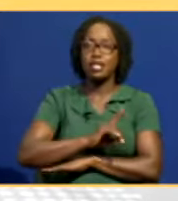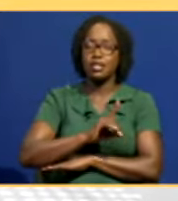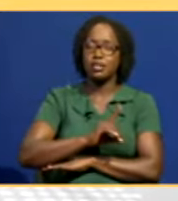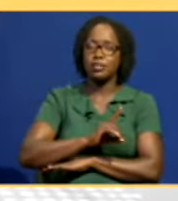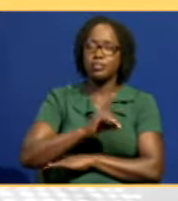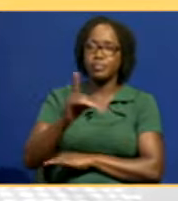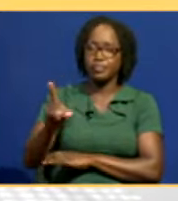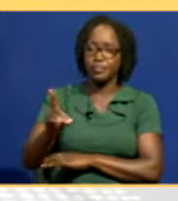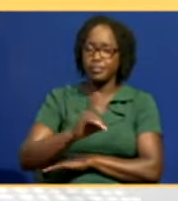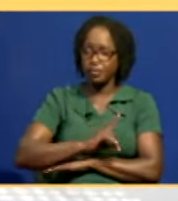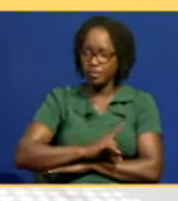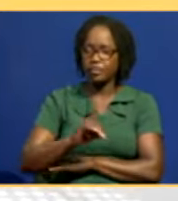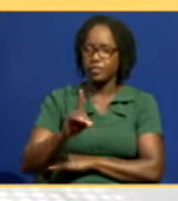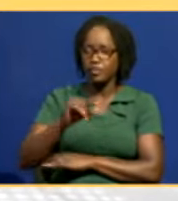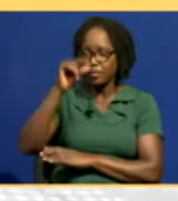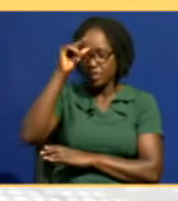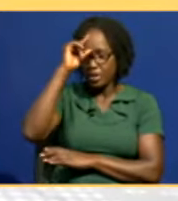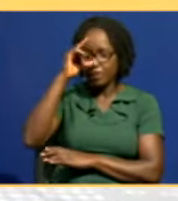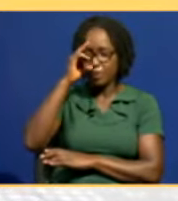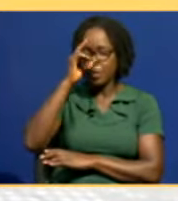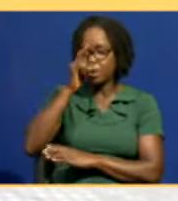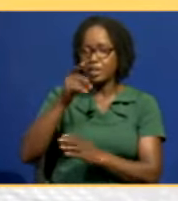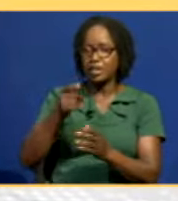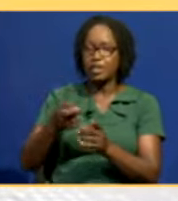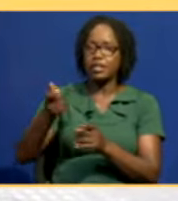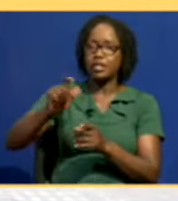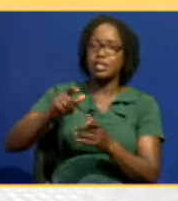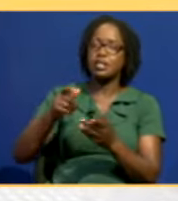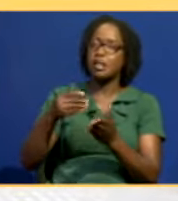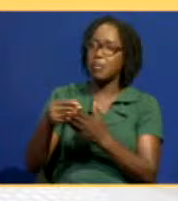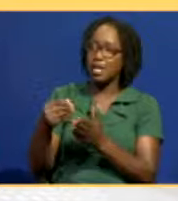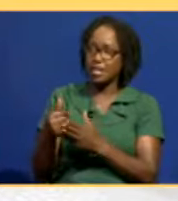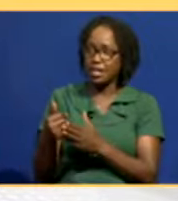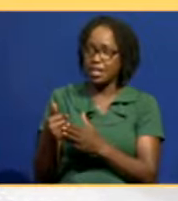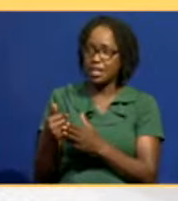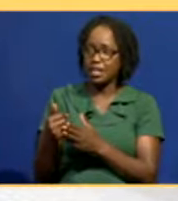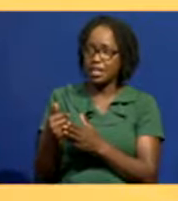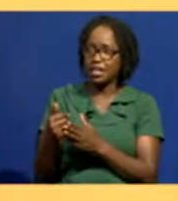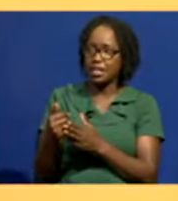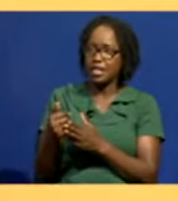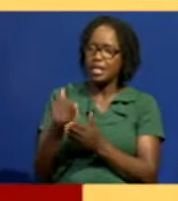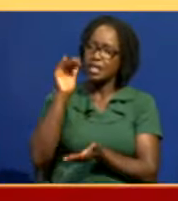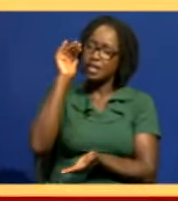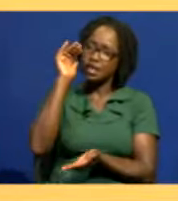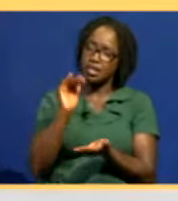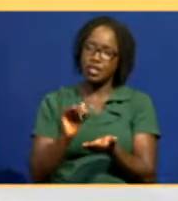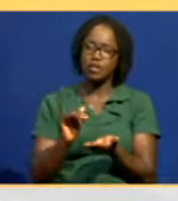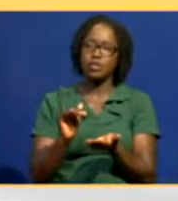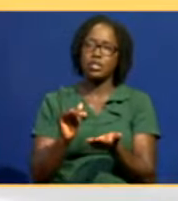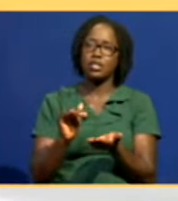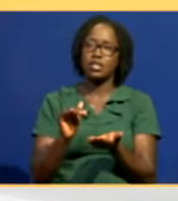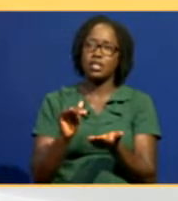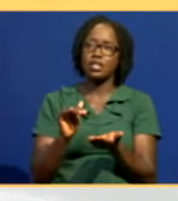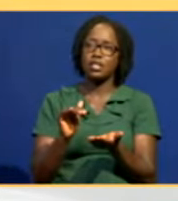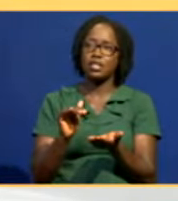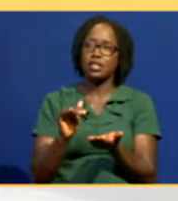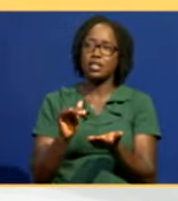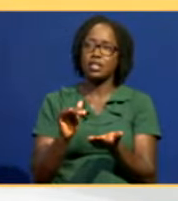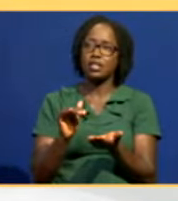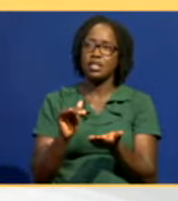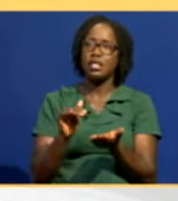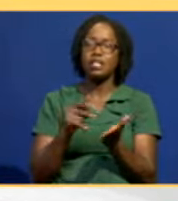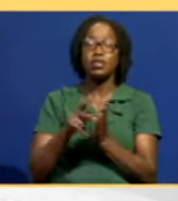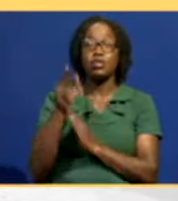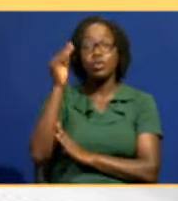has basically increased capitation and reduced that inequality in terms of the cost